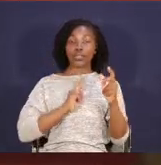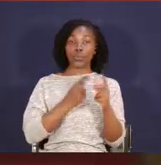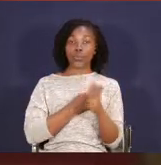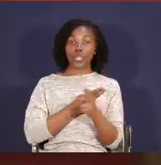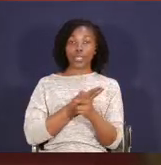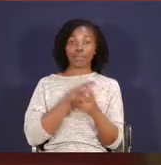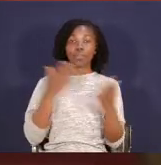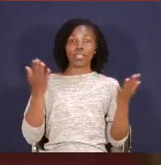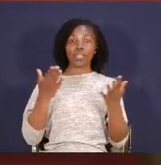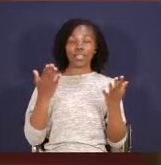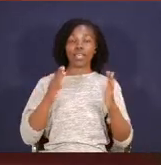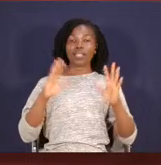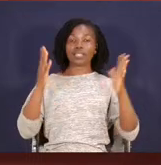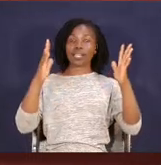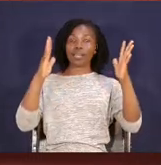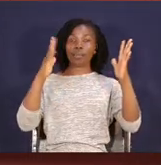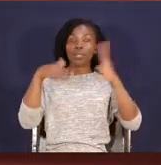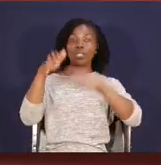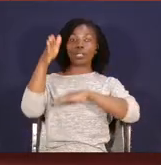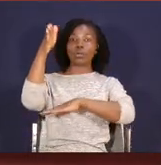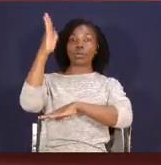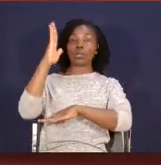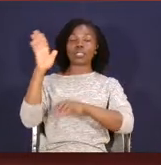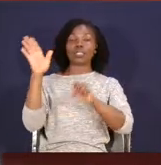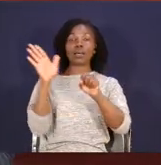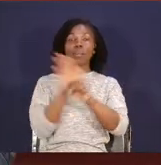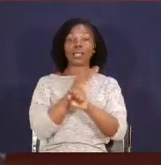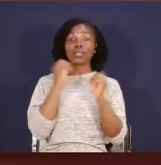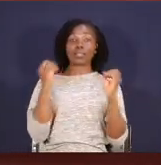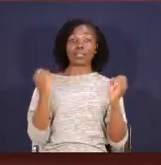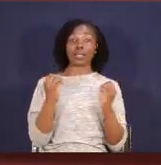level and the abundance of God. Hallelujah.